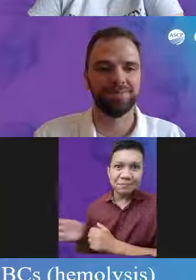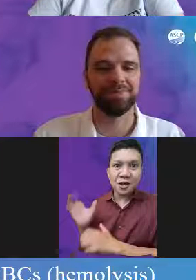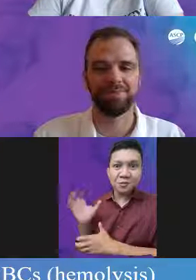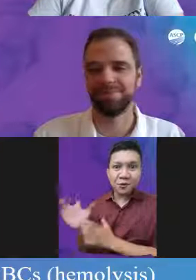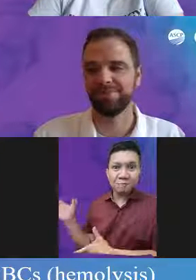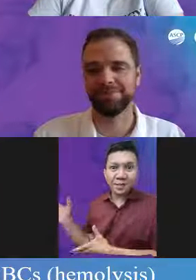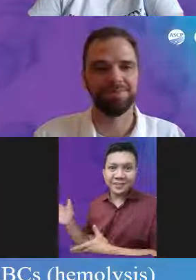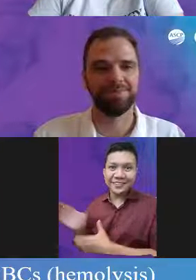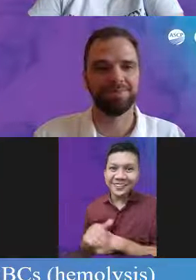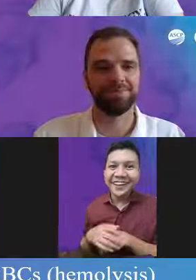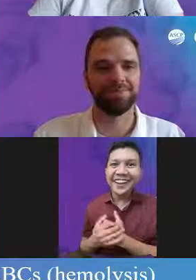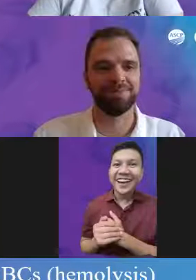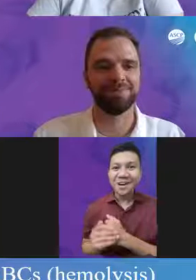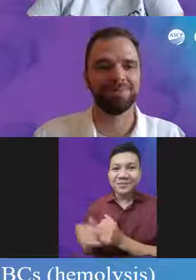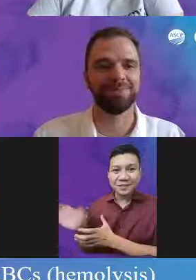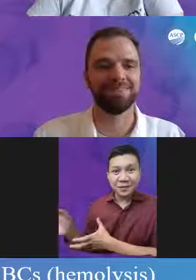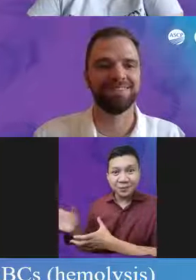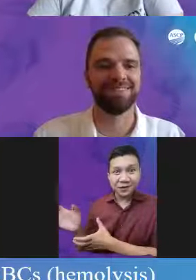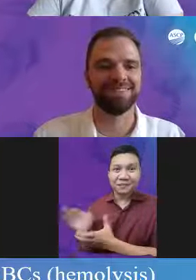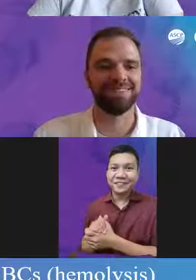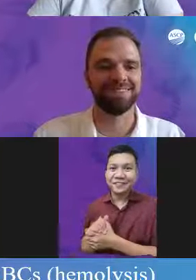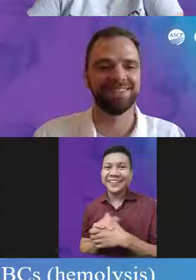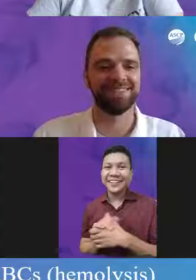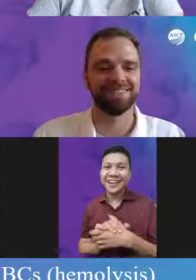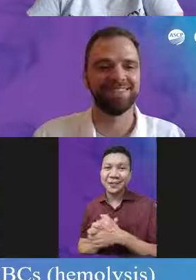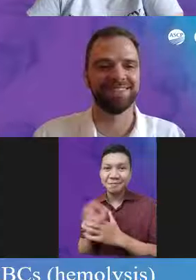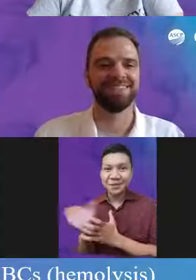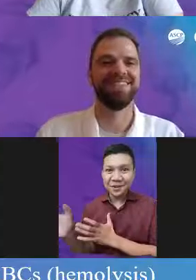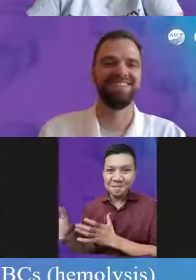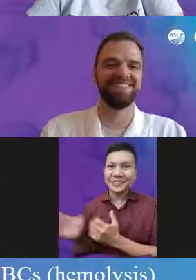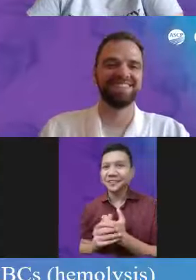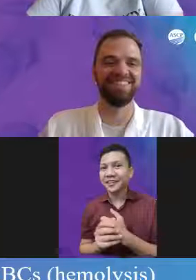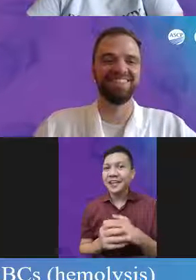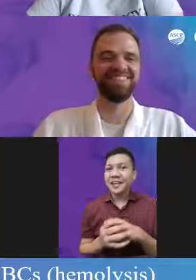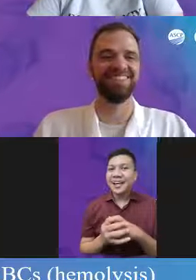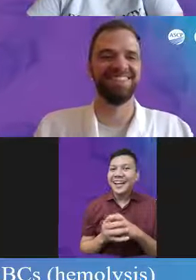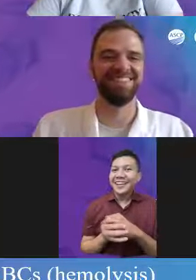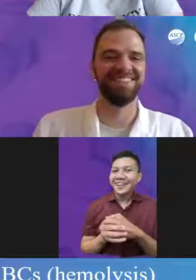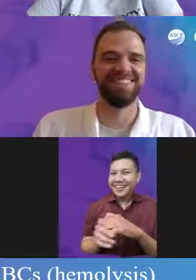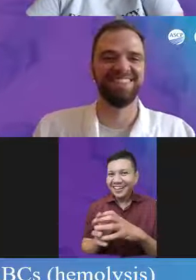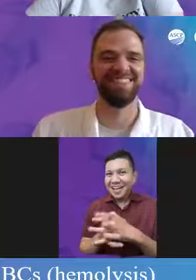drinks. Monster, big. That's B12, right? Or B complex drinks.